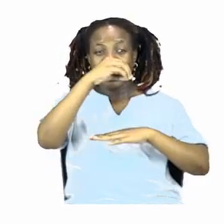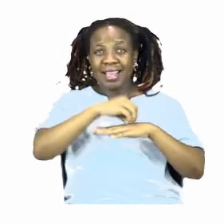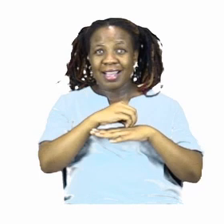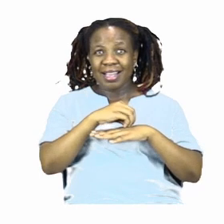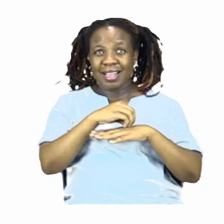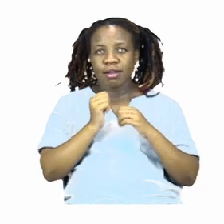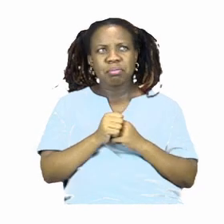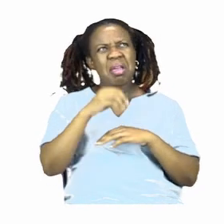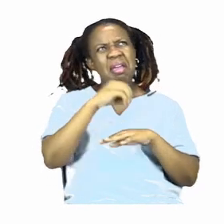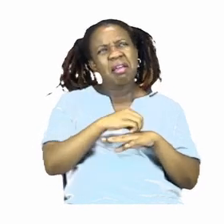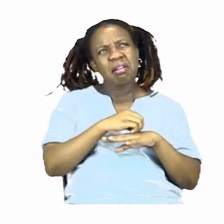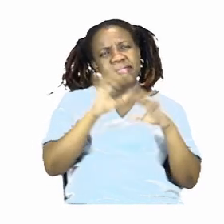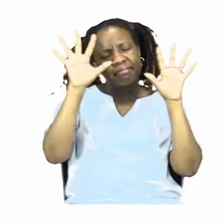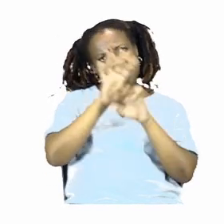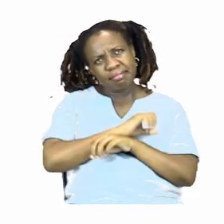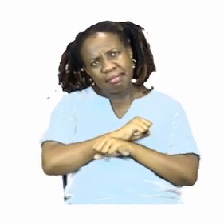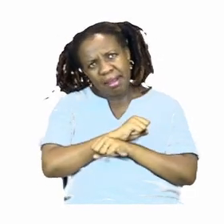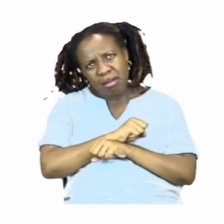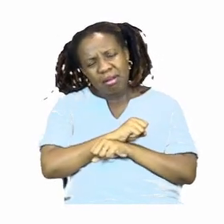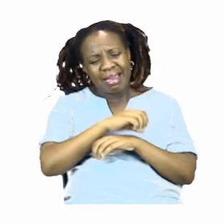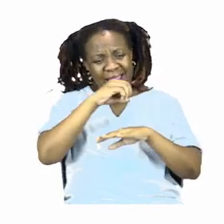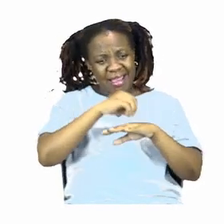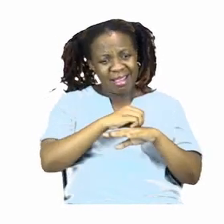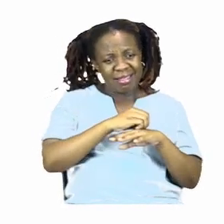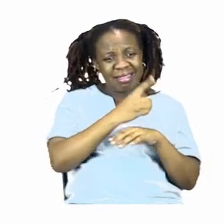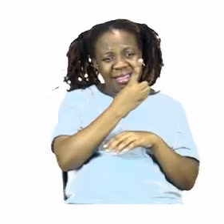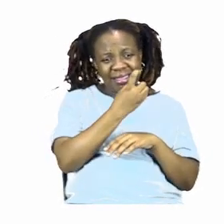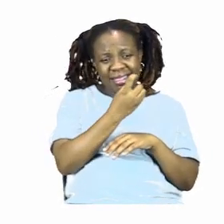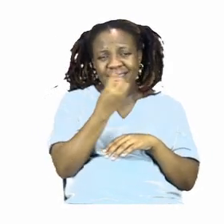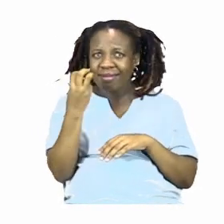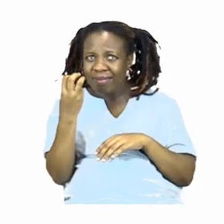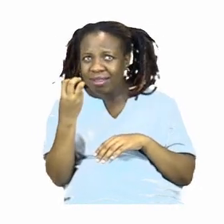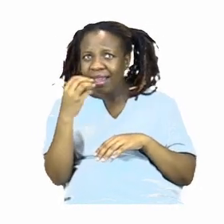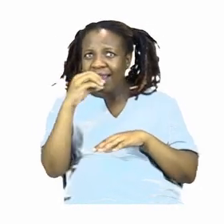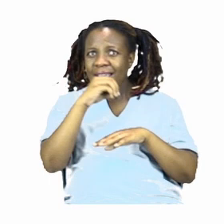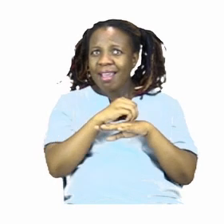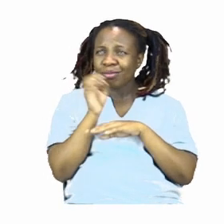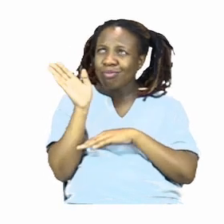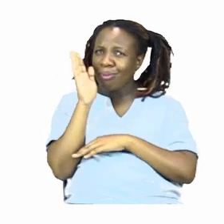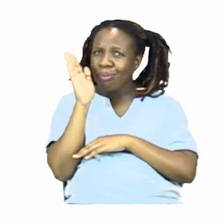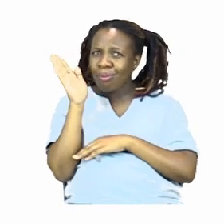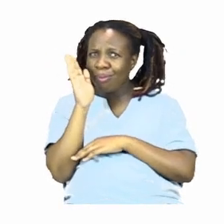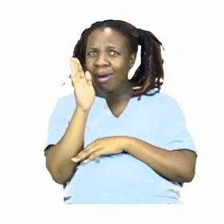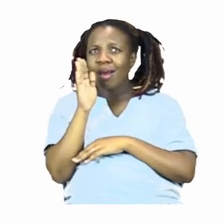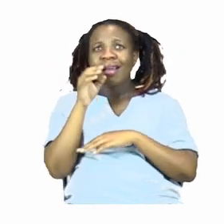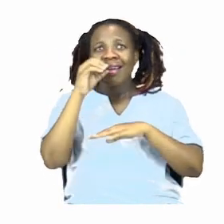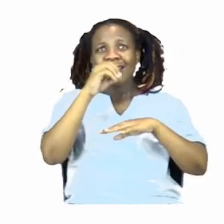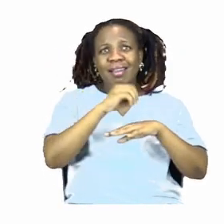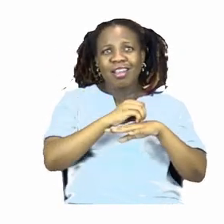at night, at 10:30, at noon, at midnight,